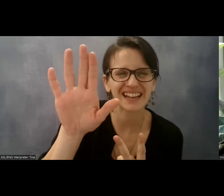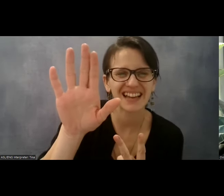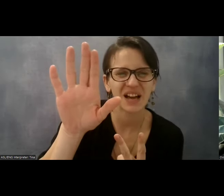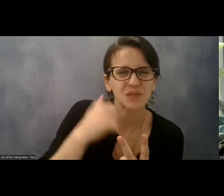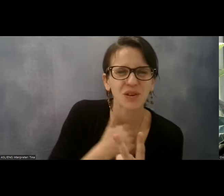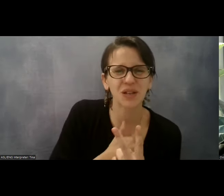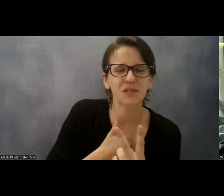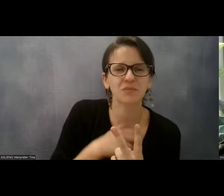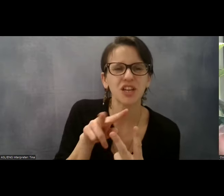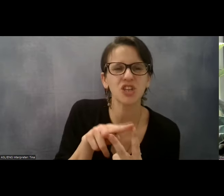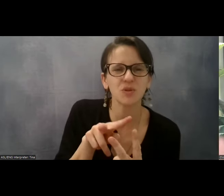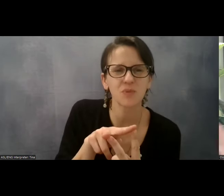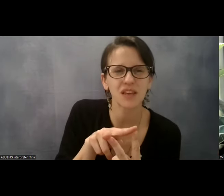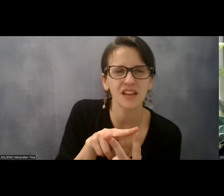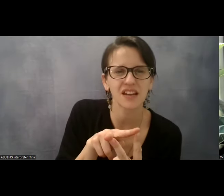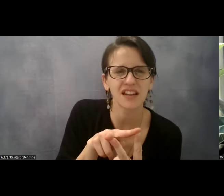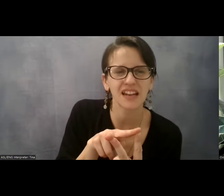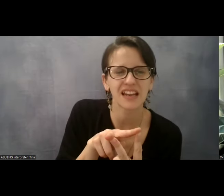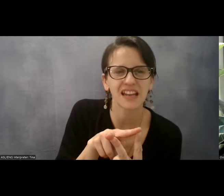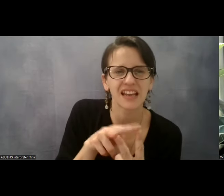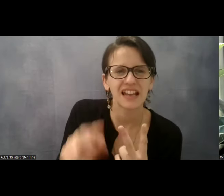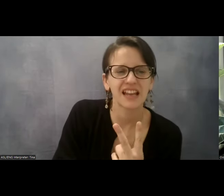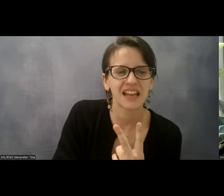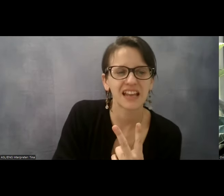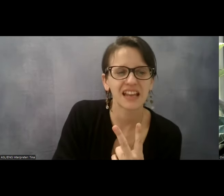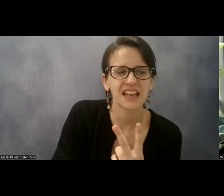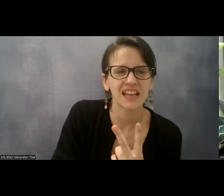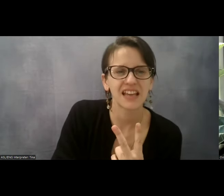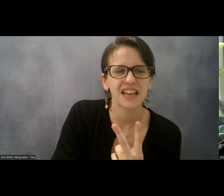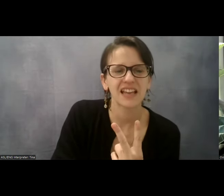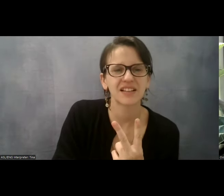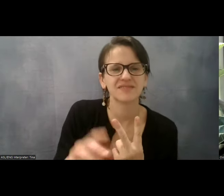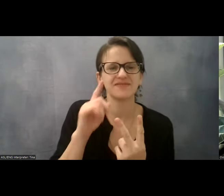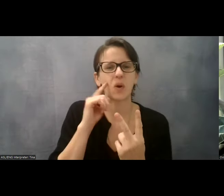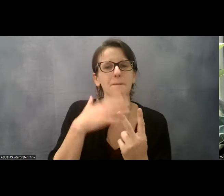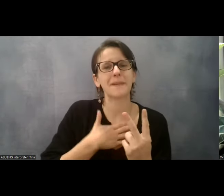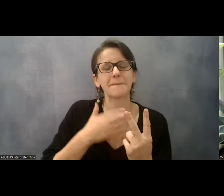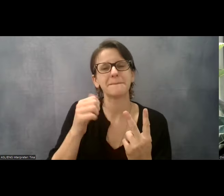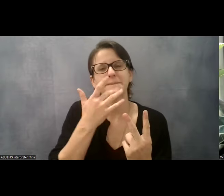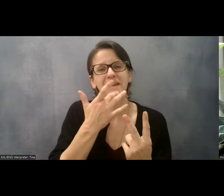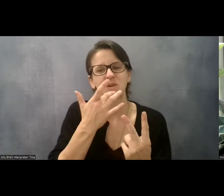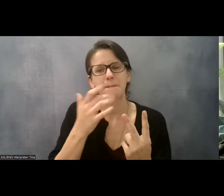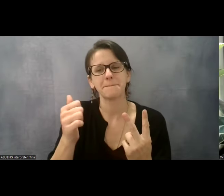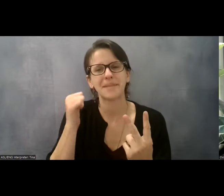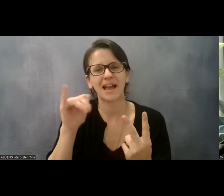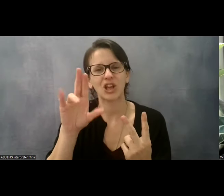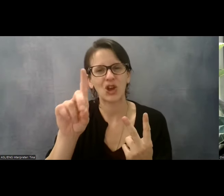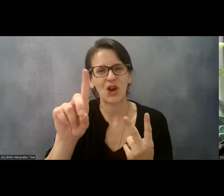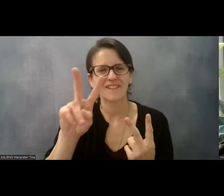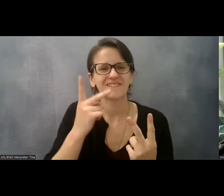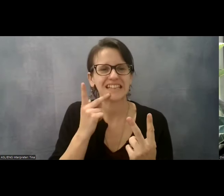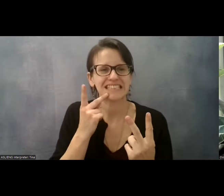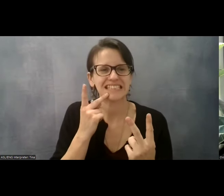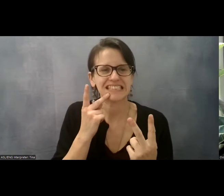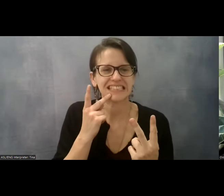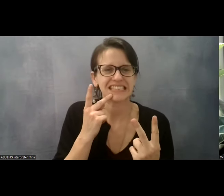health. I'm So sorry to those are interrupt. a few Can of you my repeat? favorite backyard veggies. There are so many other wonderful things you can grow. And now let's